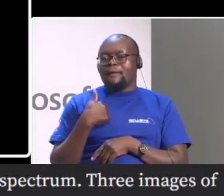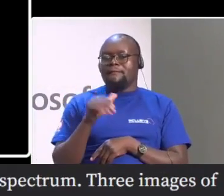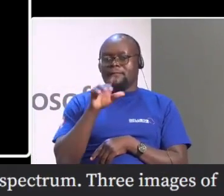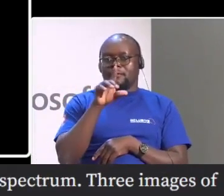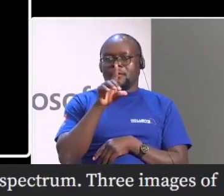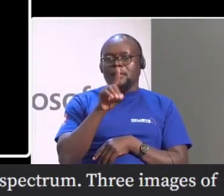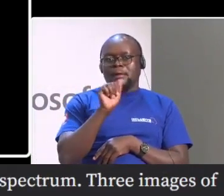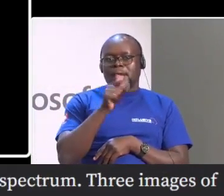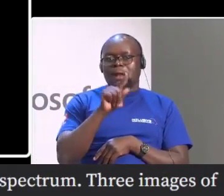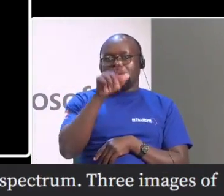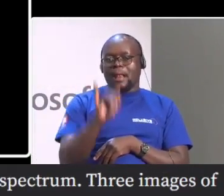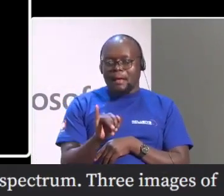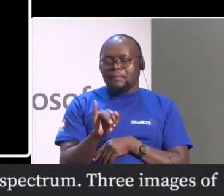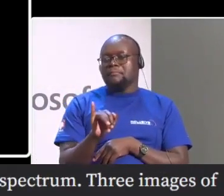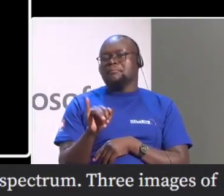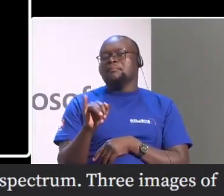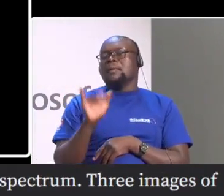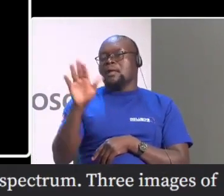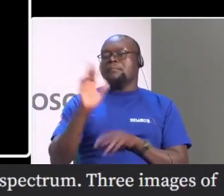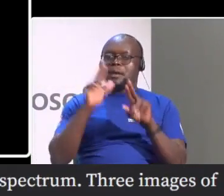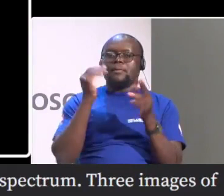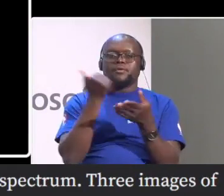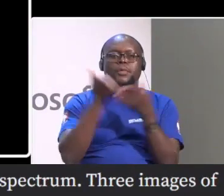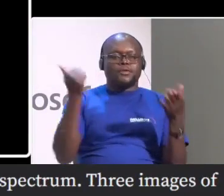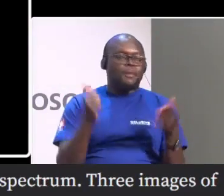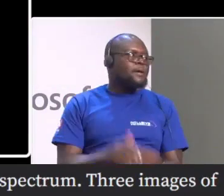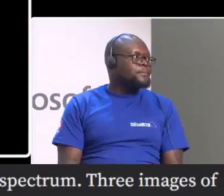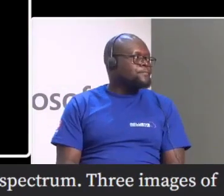Lama, apart from his recent appearance in the newspapers, was